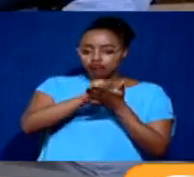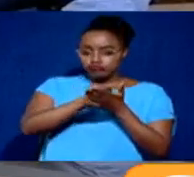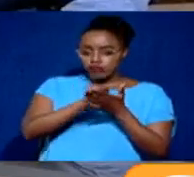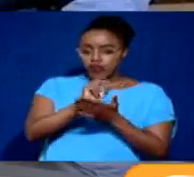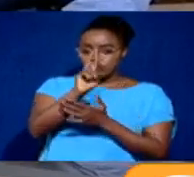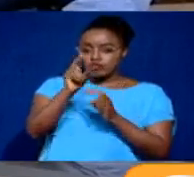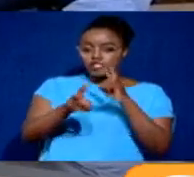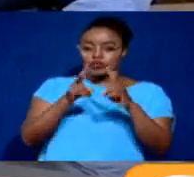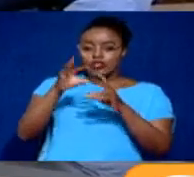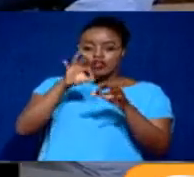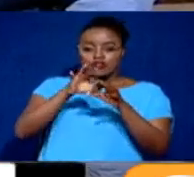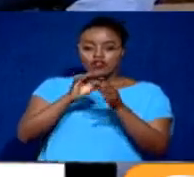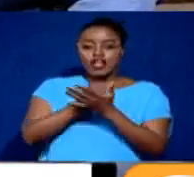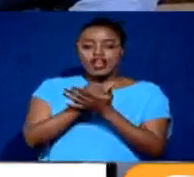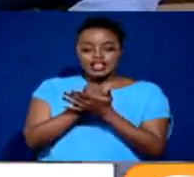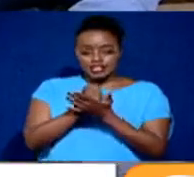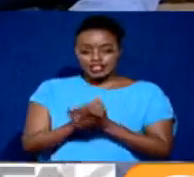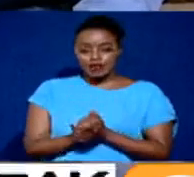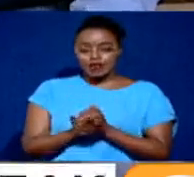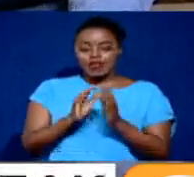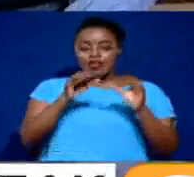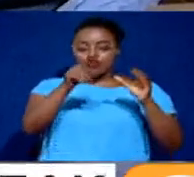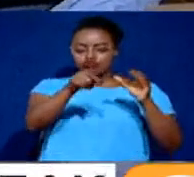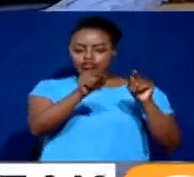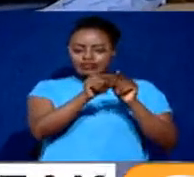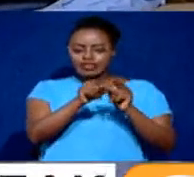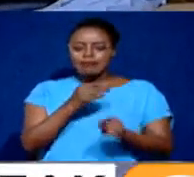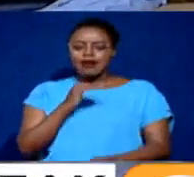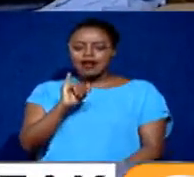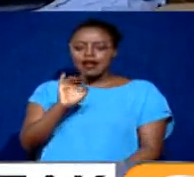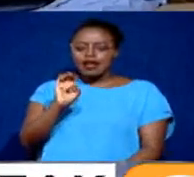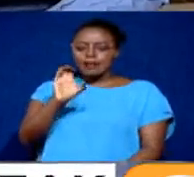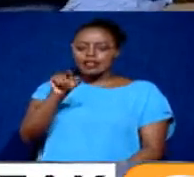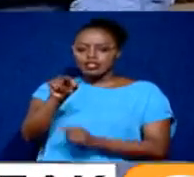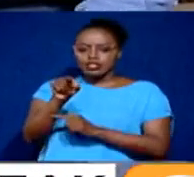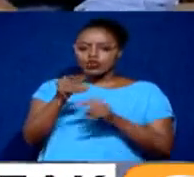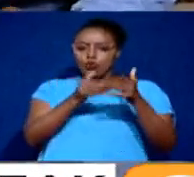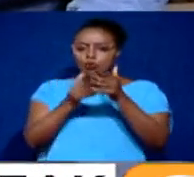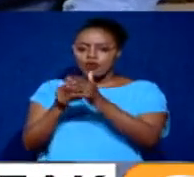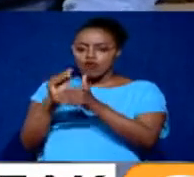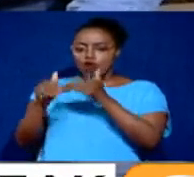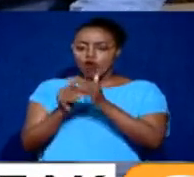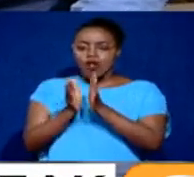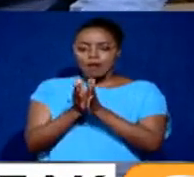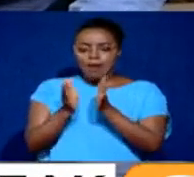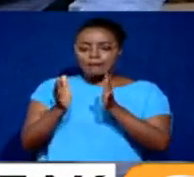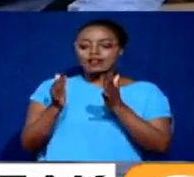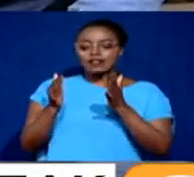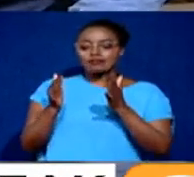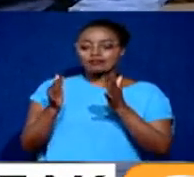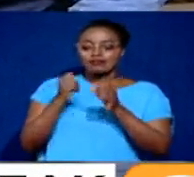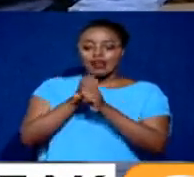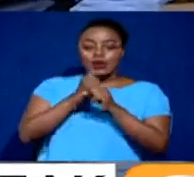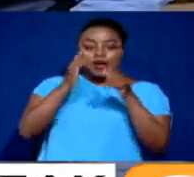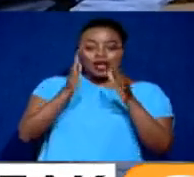the 2022 voter register. Oh, the group also wants IEBC to bar all public officers from engaging